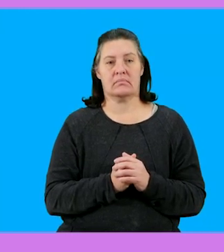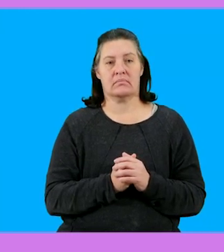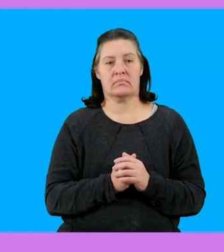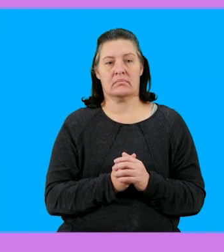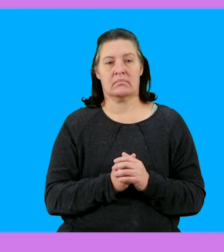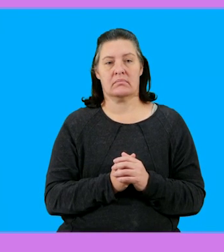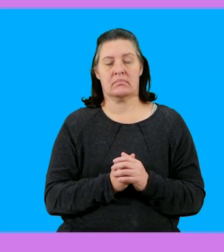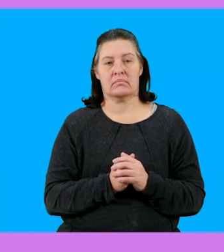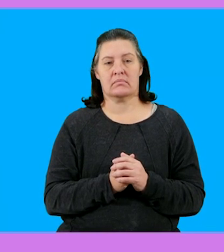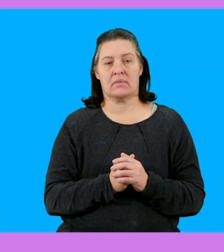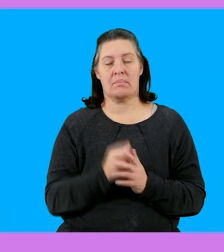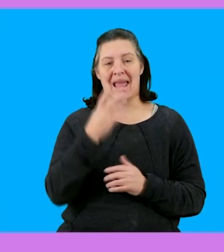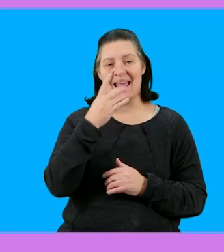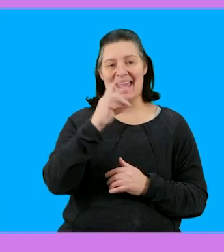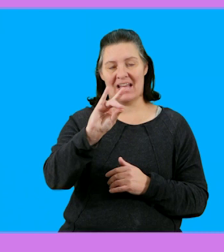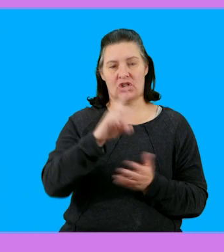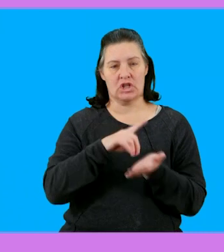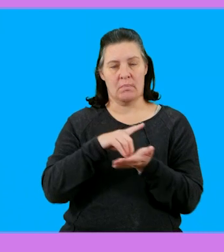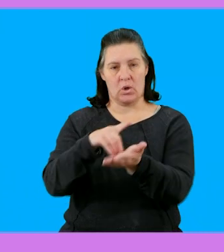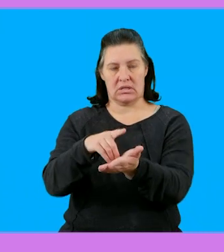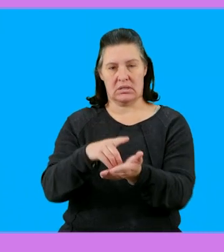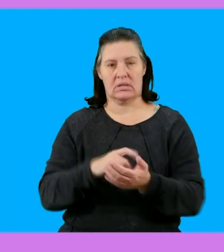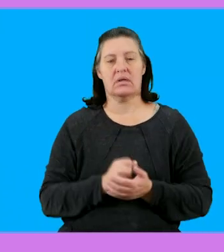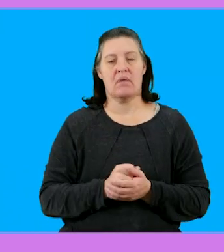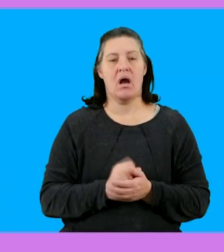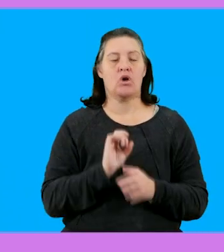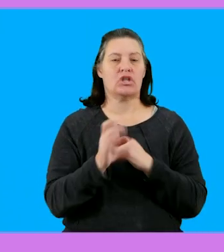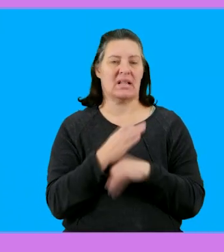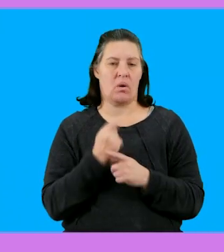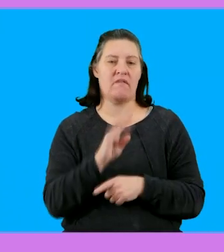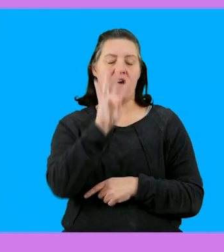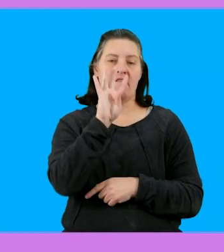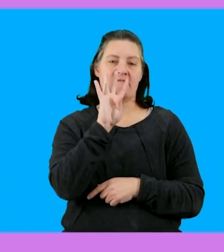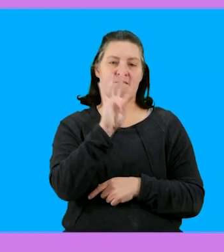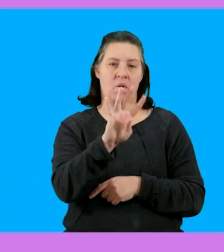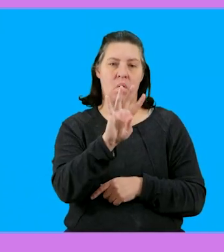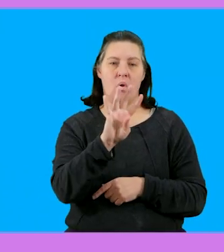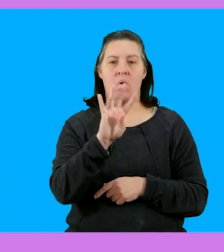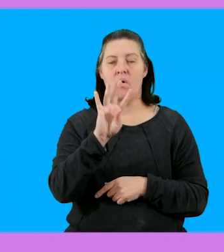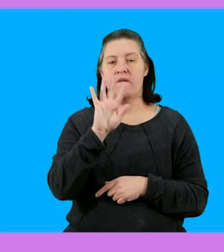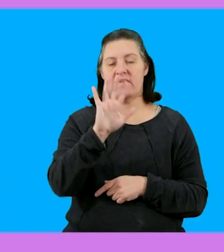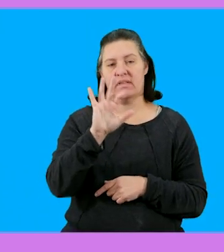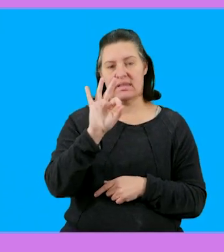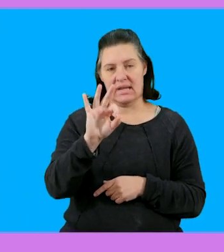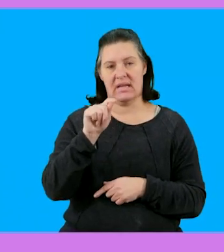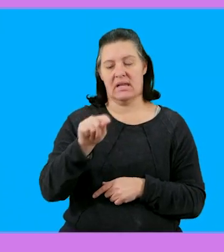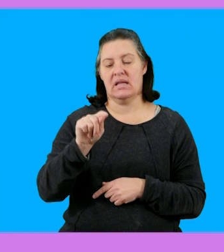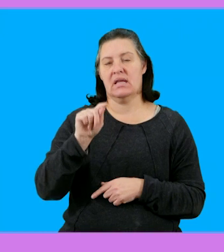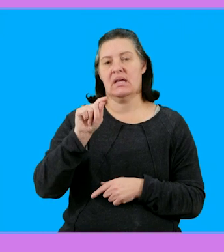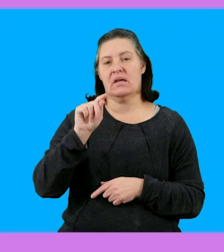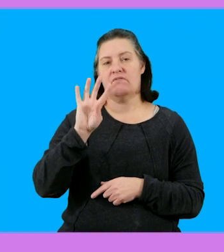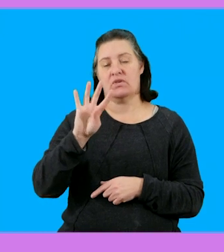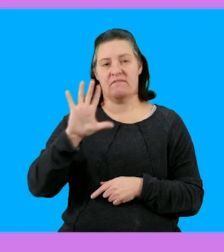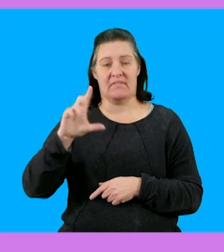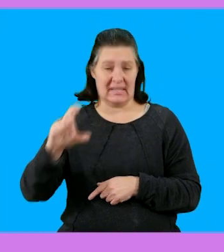here, right? Where there's a cash deposit by MB Consulting of 453 Rand and 45 cents.